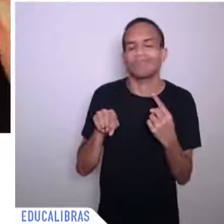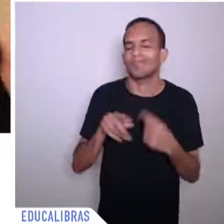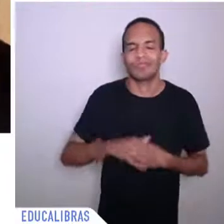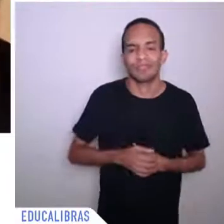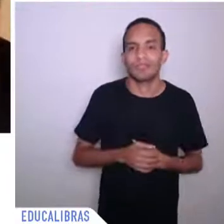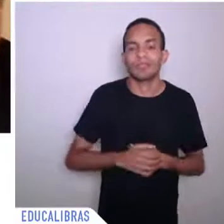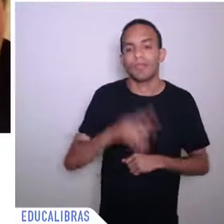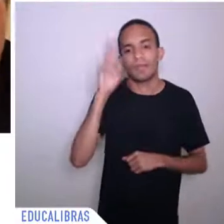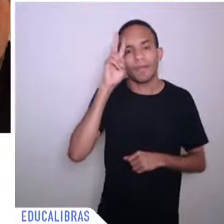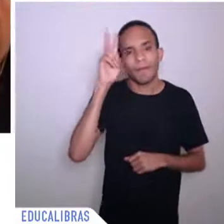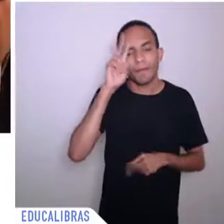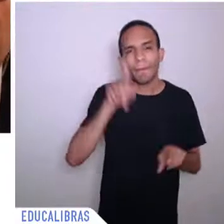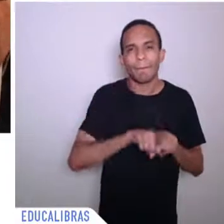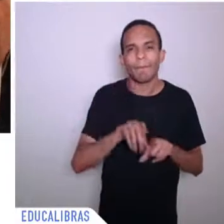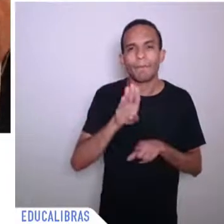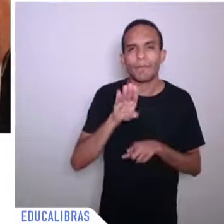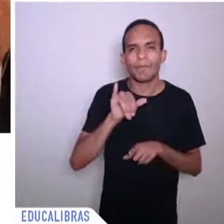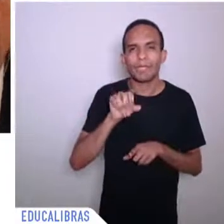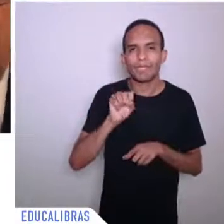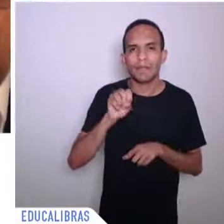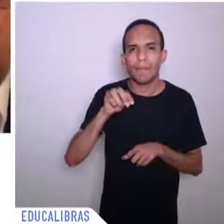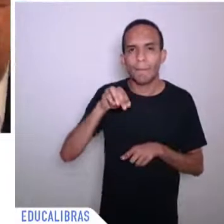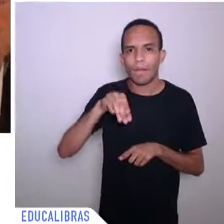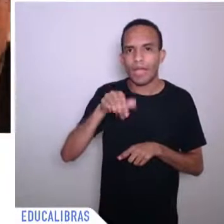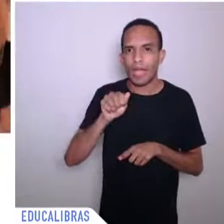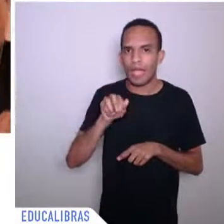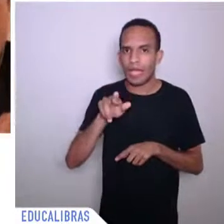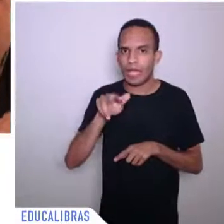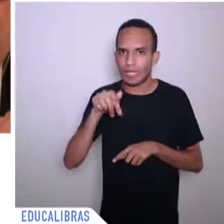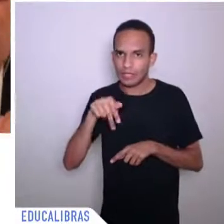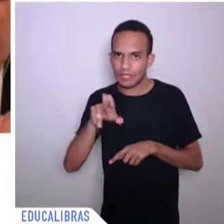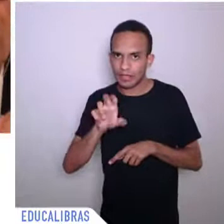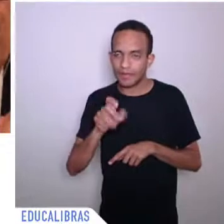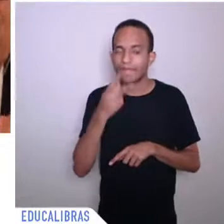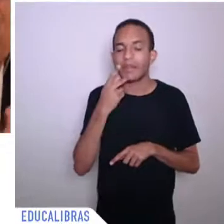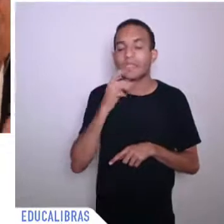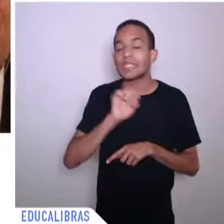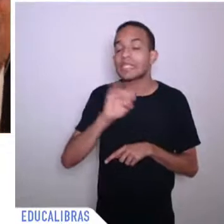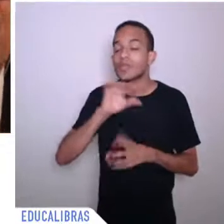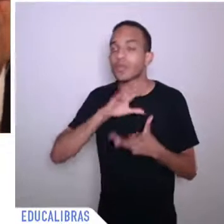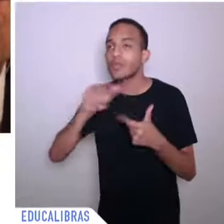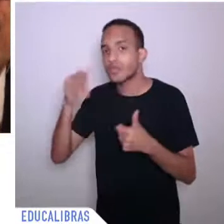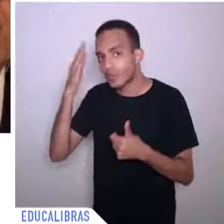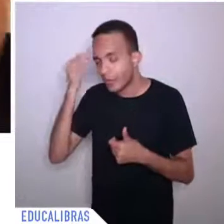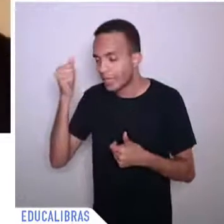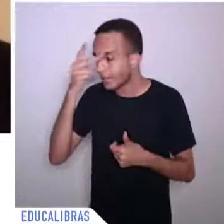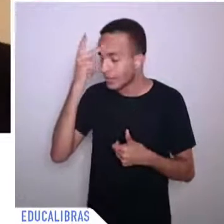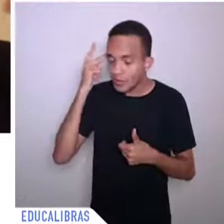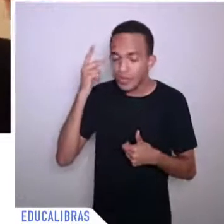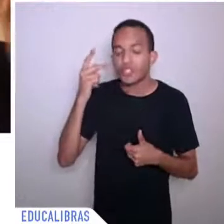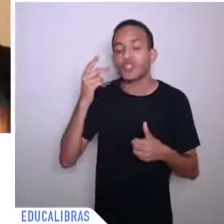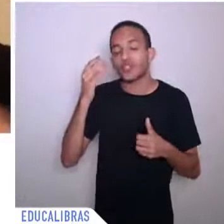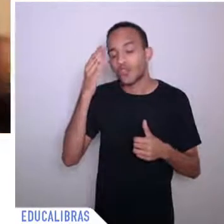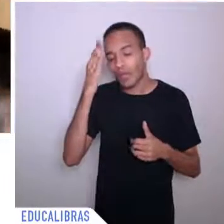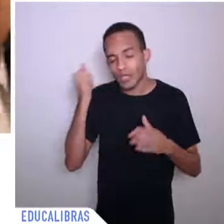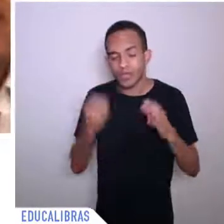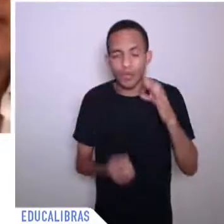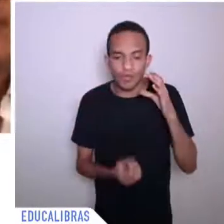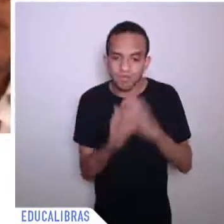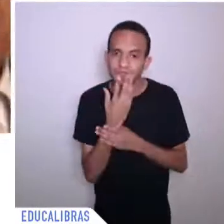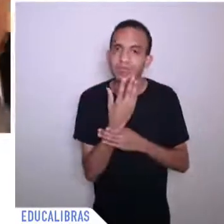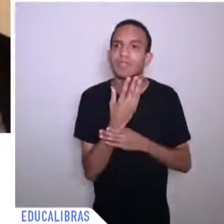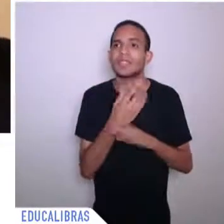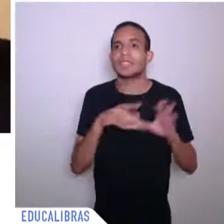a very fast pace. I remember Otto von Bismarck when he used to say that if people